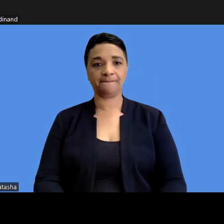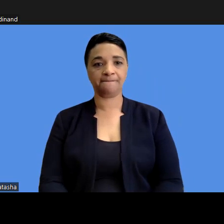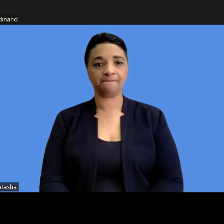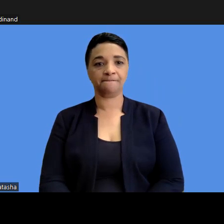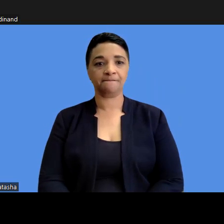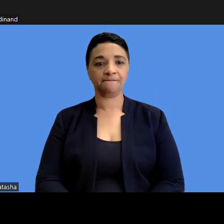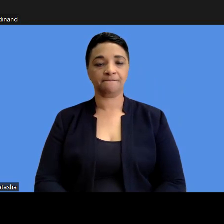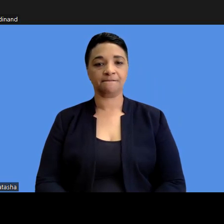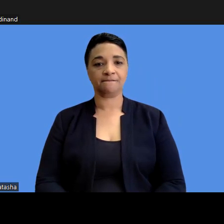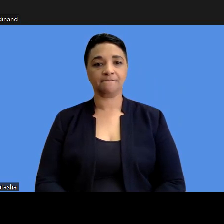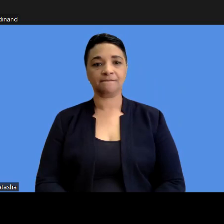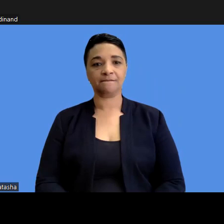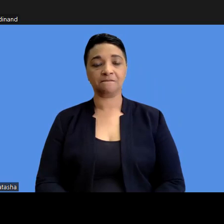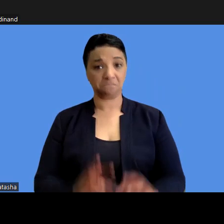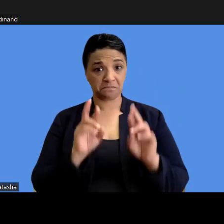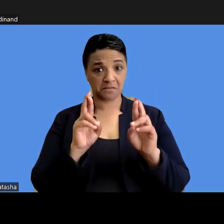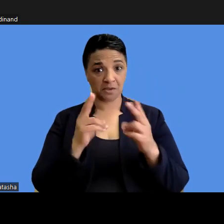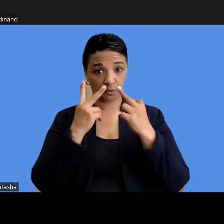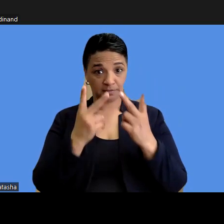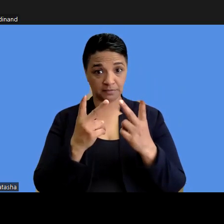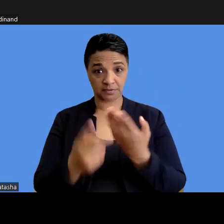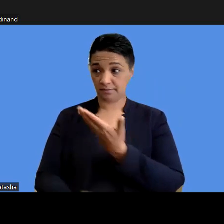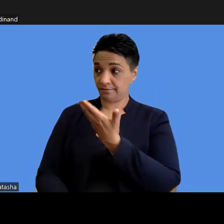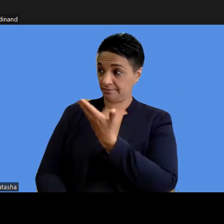All right, I hope you can see it.